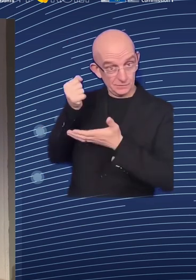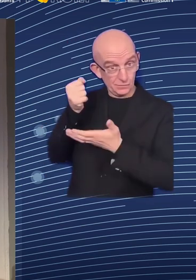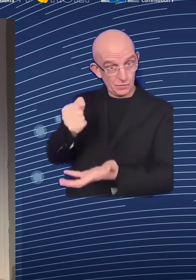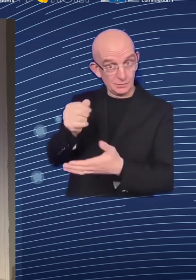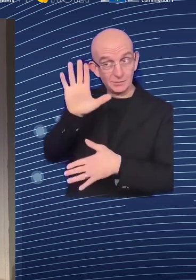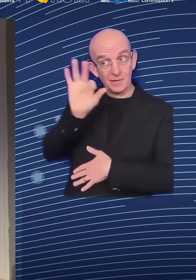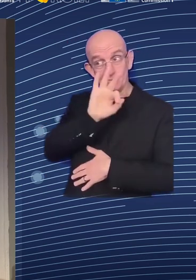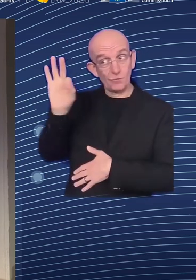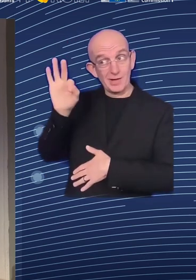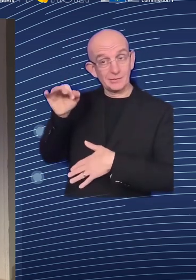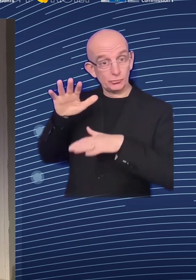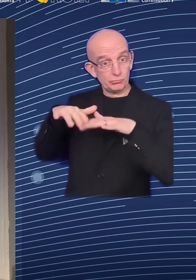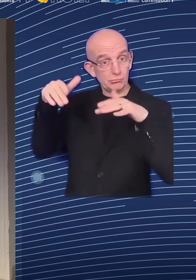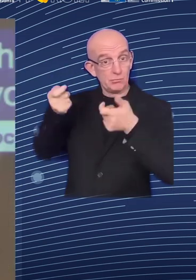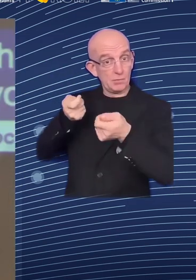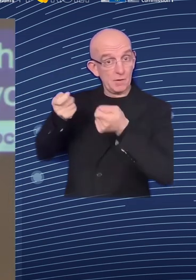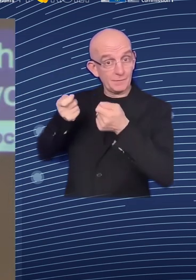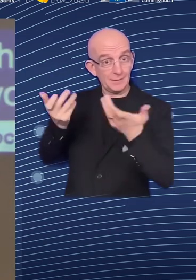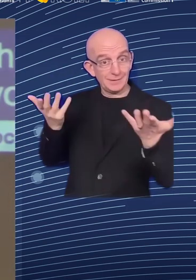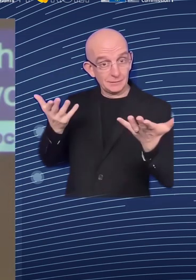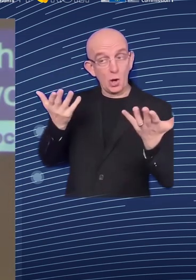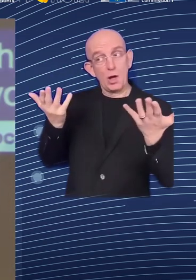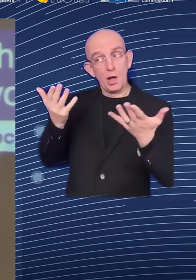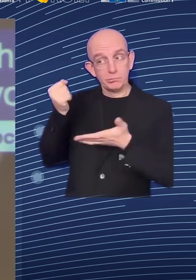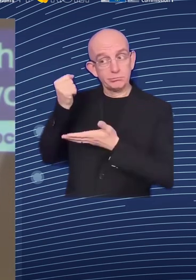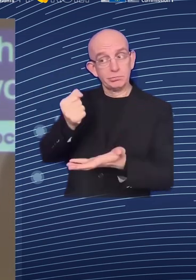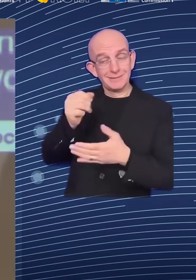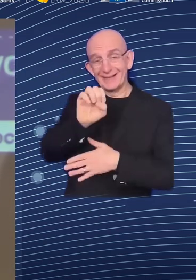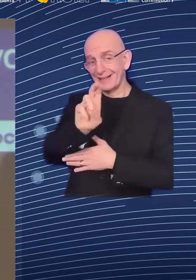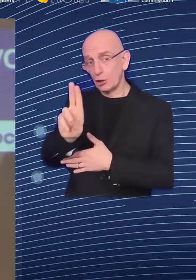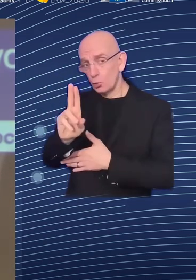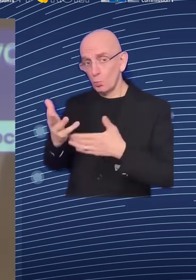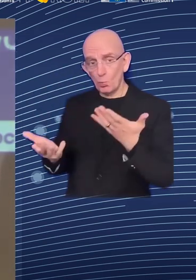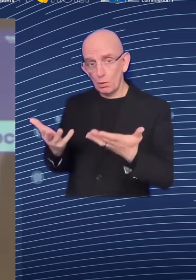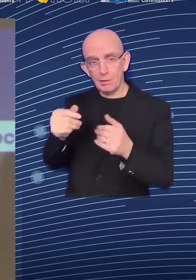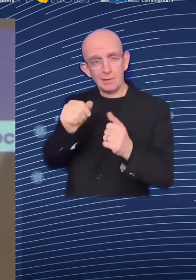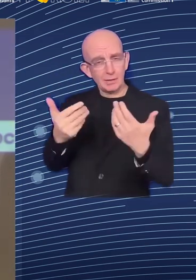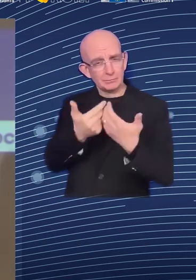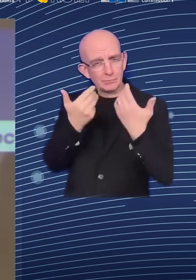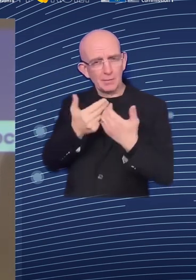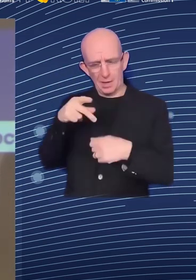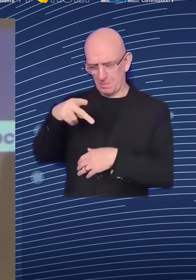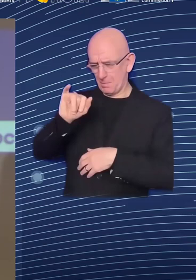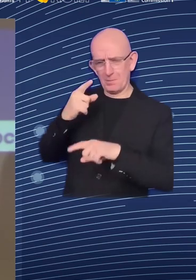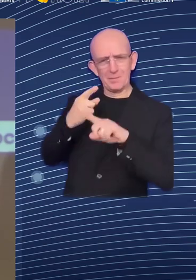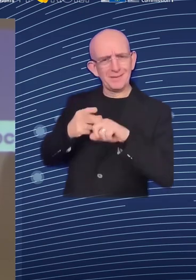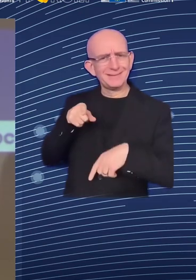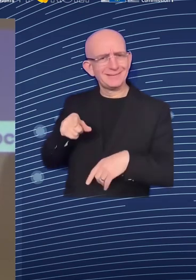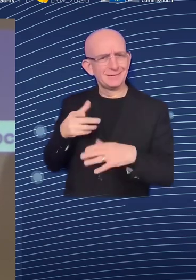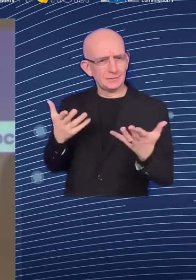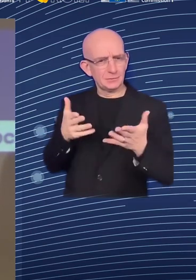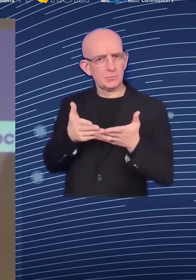that's important for digital education? Okay, so PICS, it was initiated by the French government,